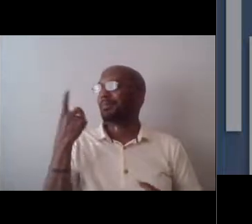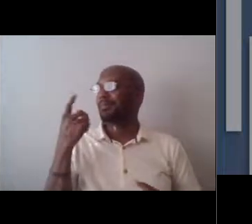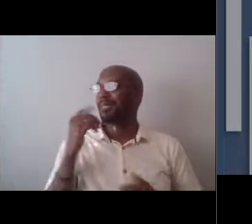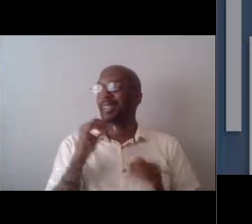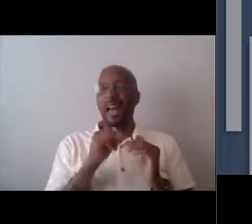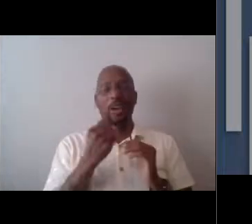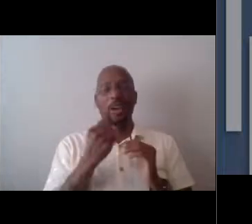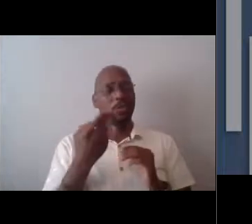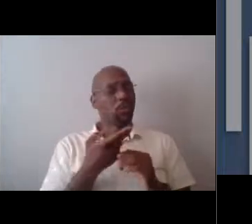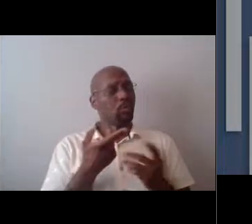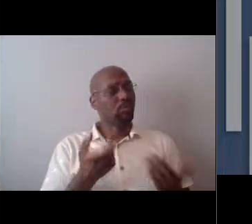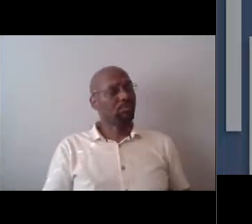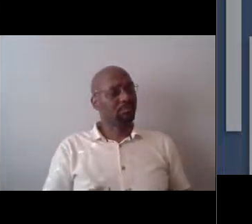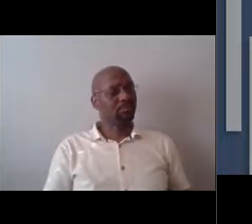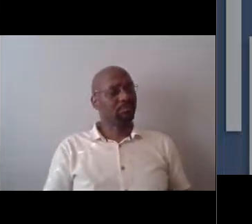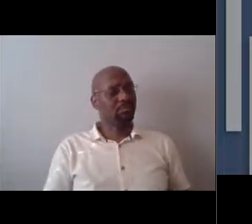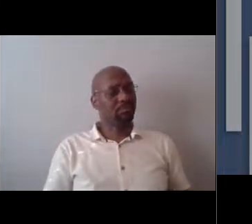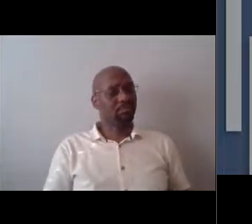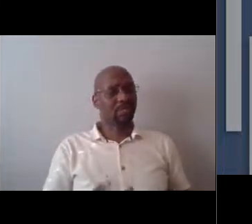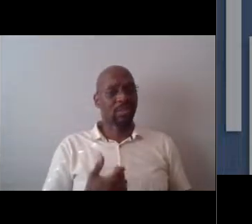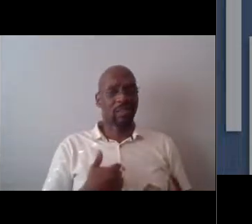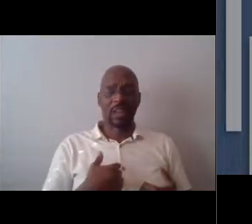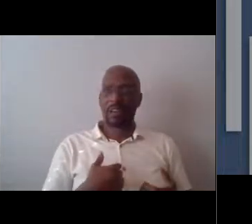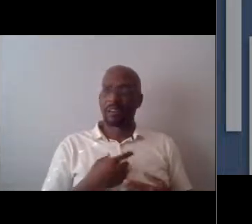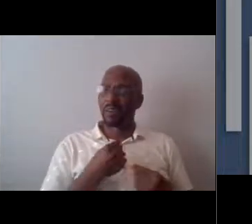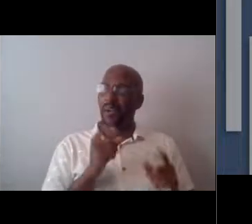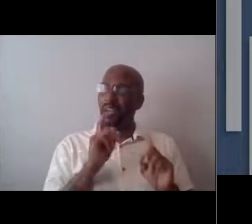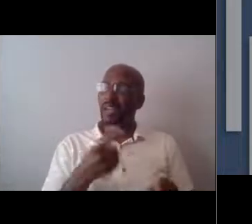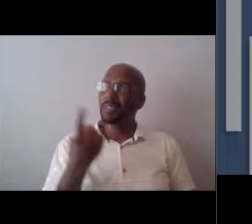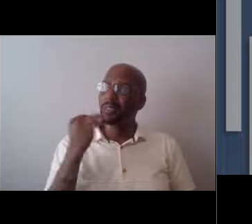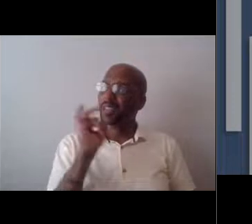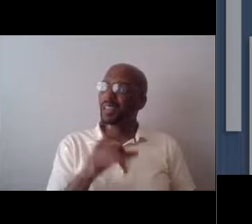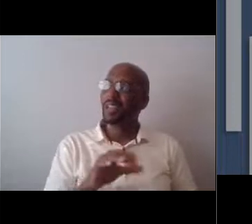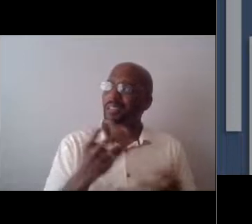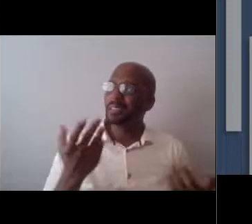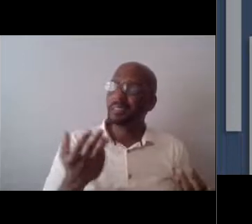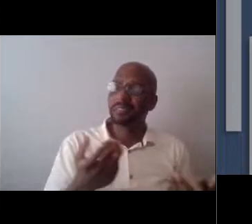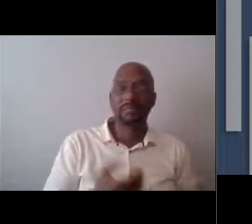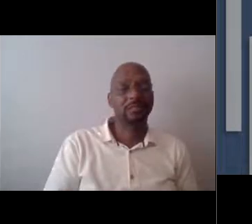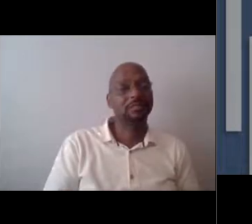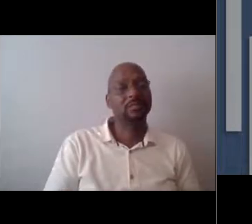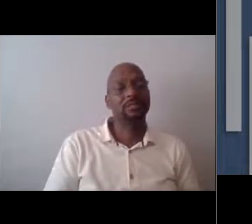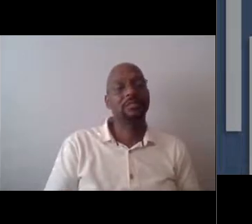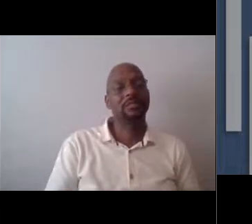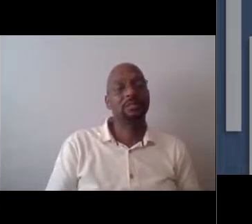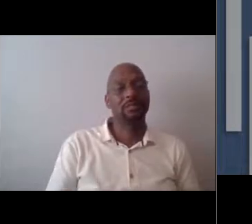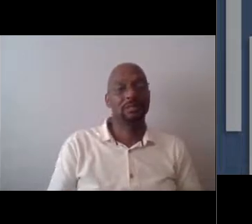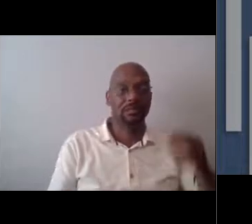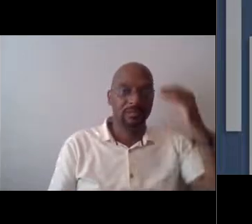used? Do you have a quick answer to that? Yeah. Sorry.